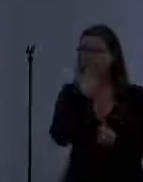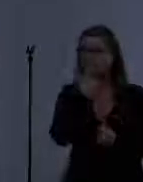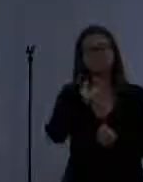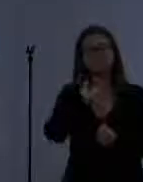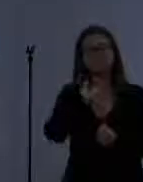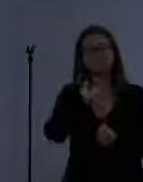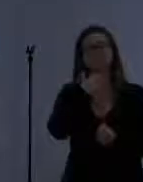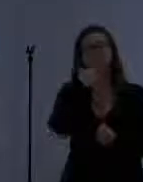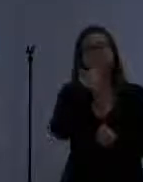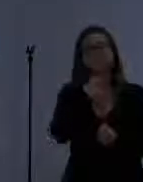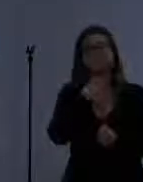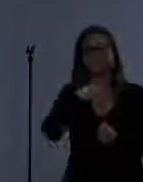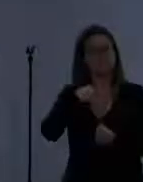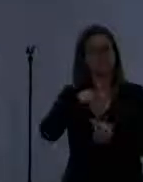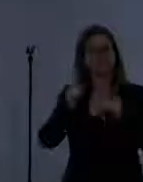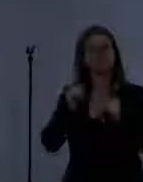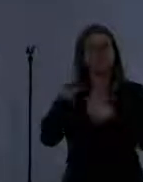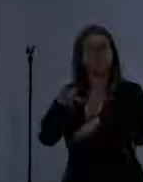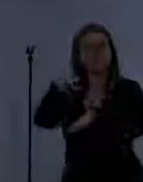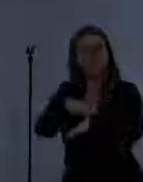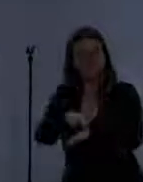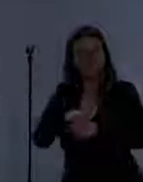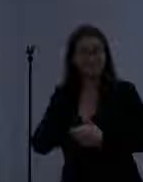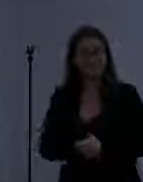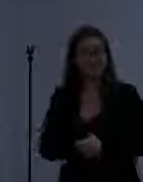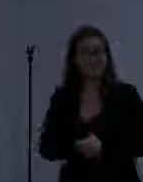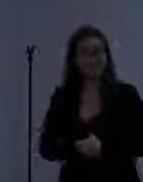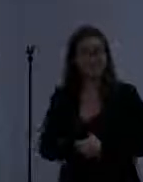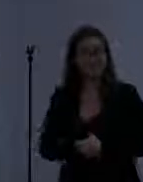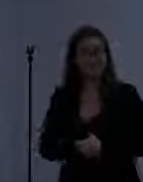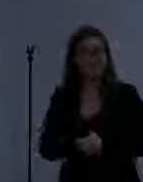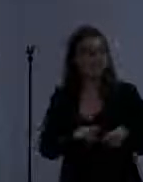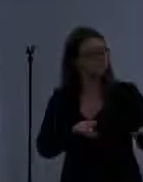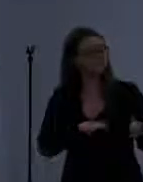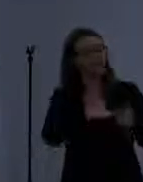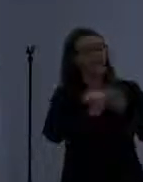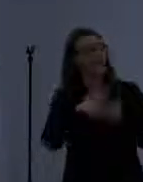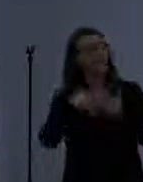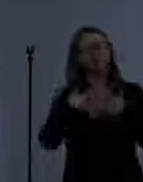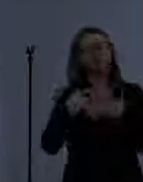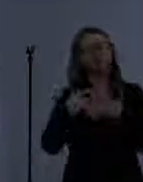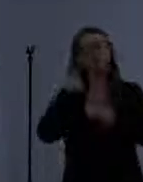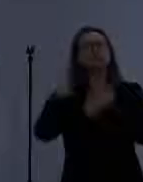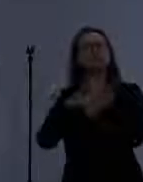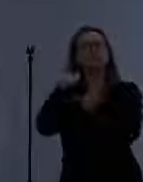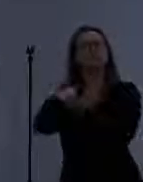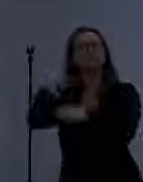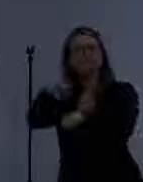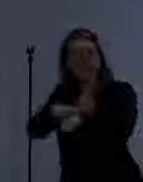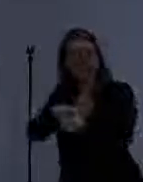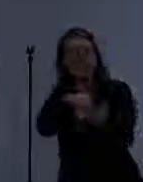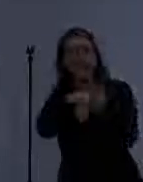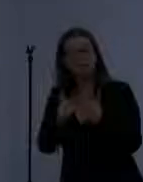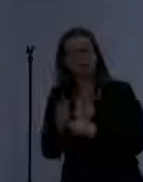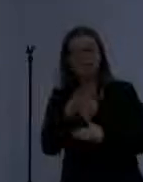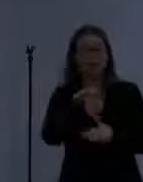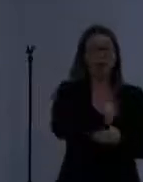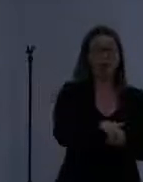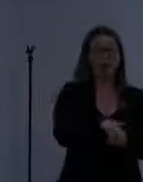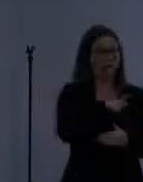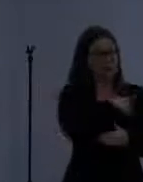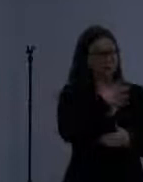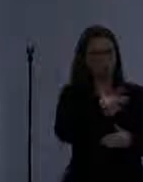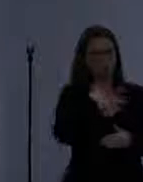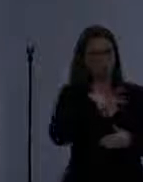meet friends after, their support worker helps them with their travel and getting to and from. And the